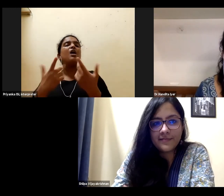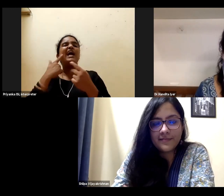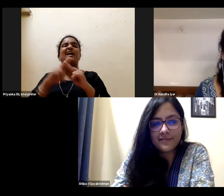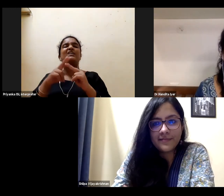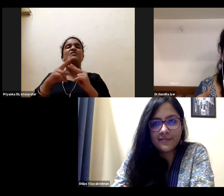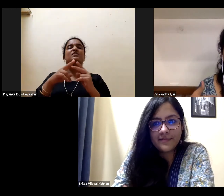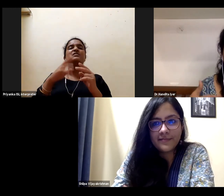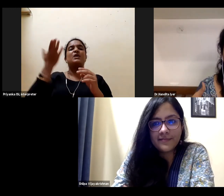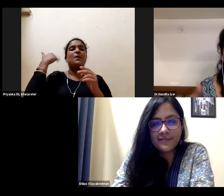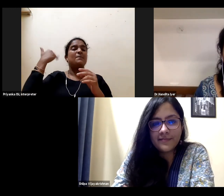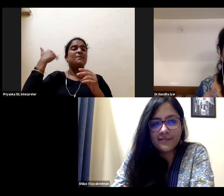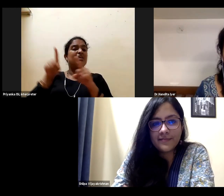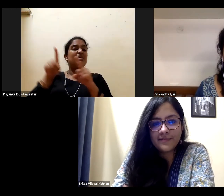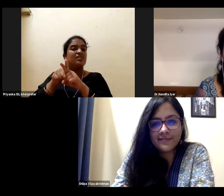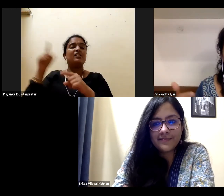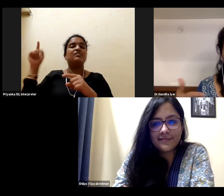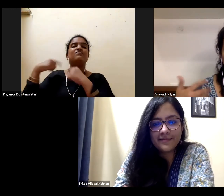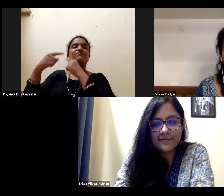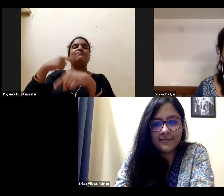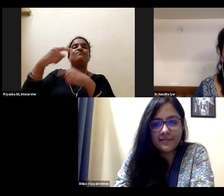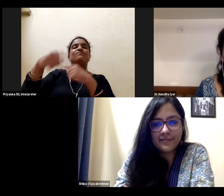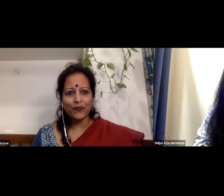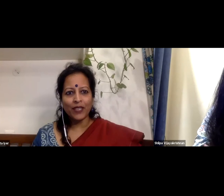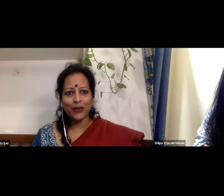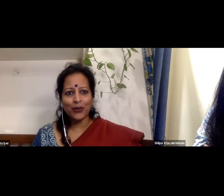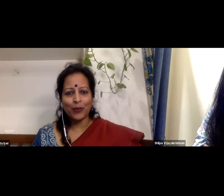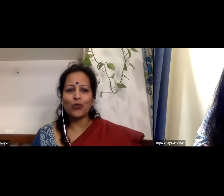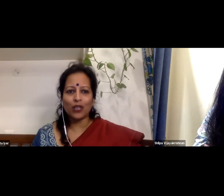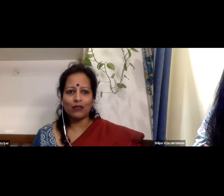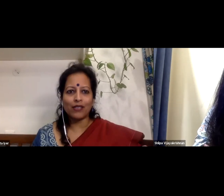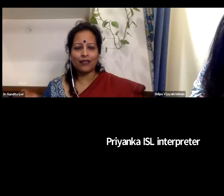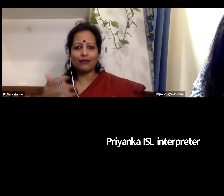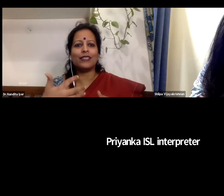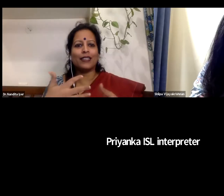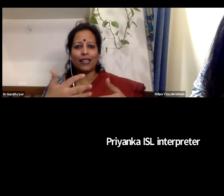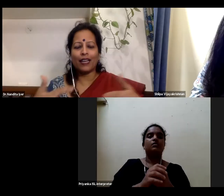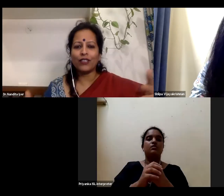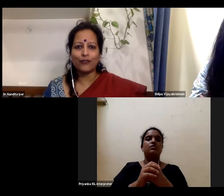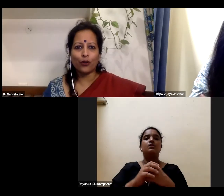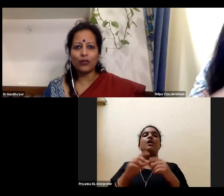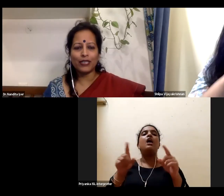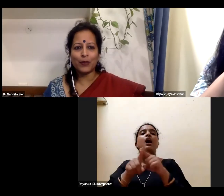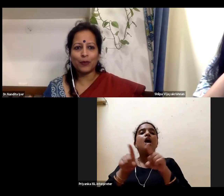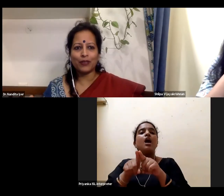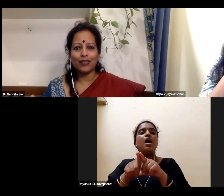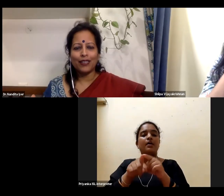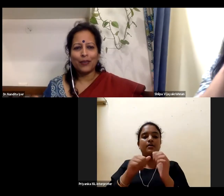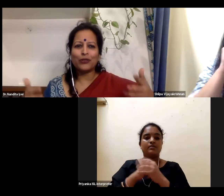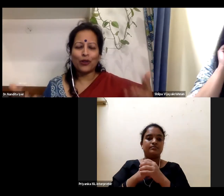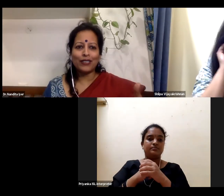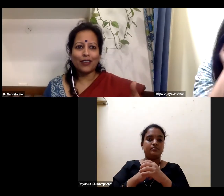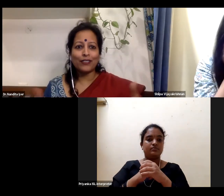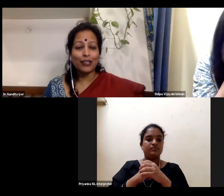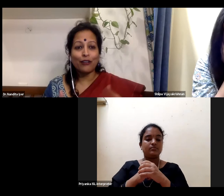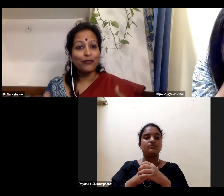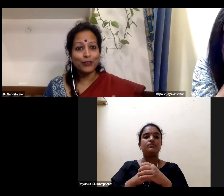few bylines, then it's always easier to approach others and say that, hey, I've written for all these people. But it's